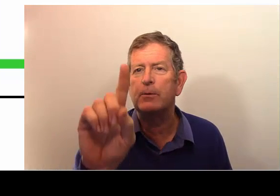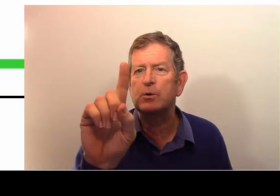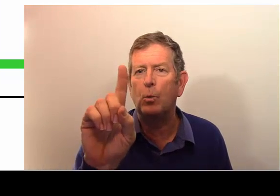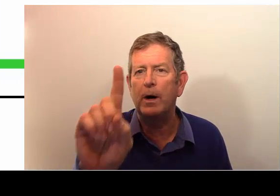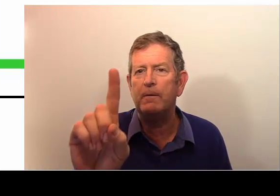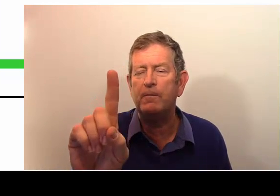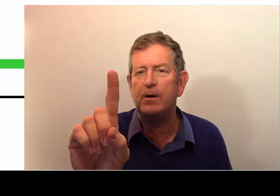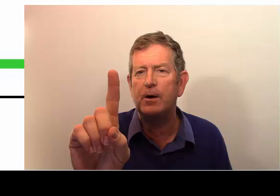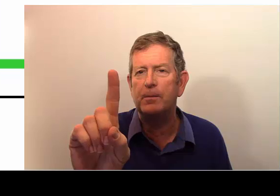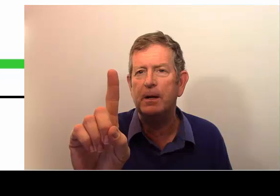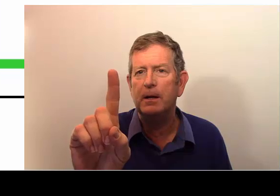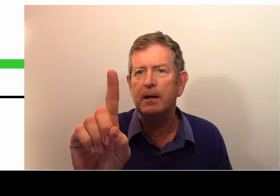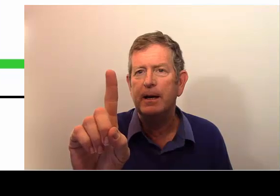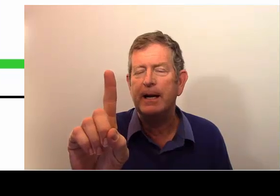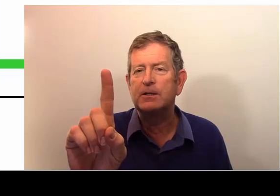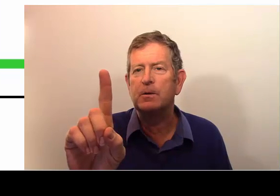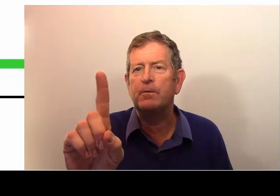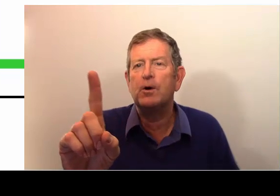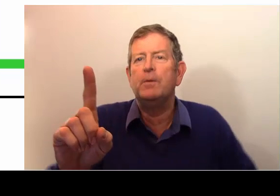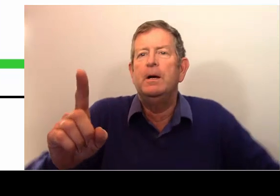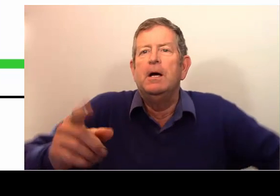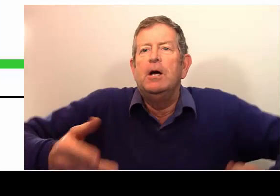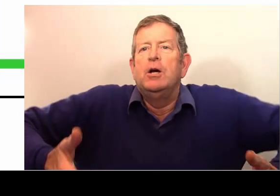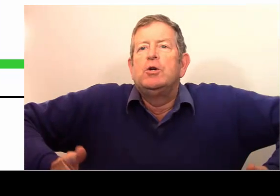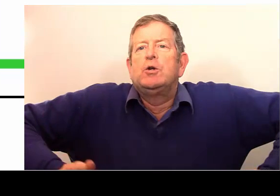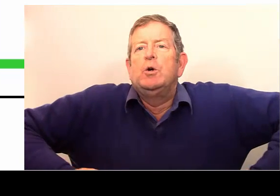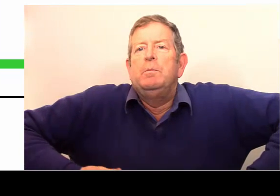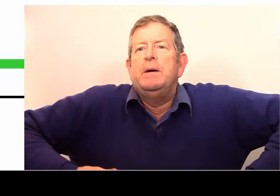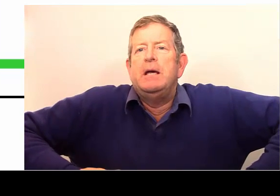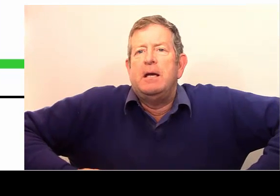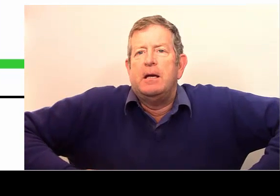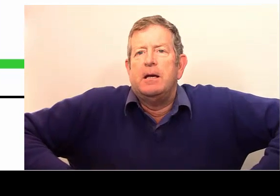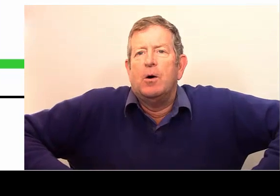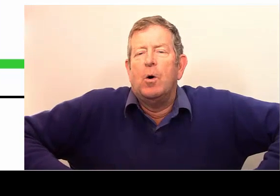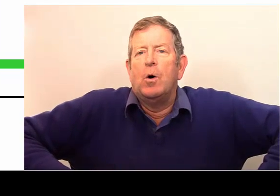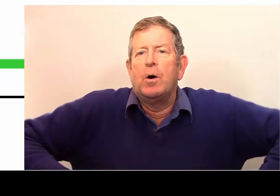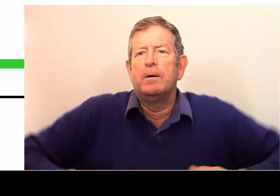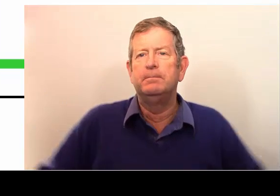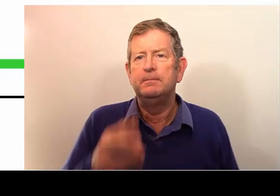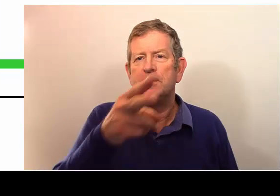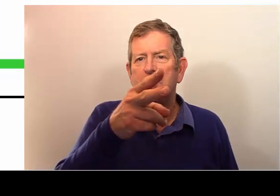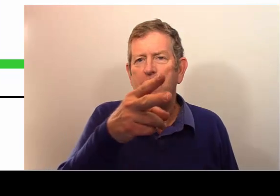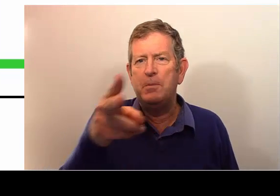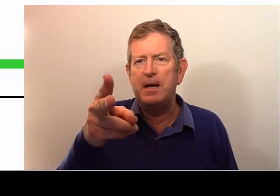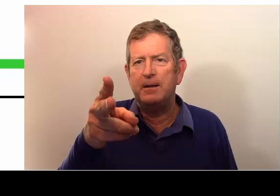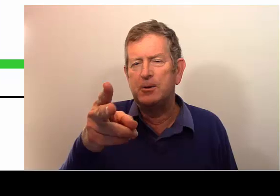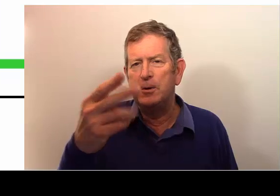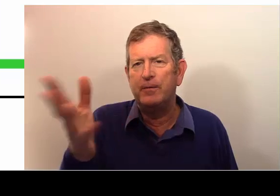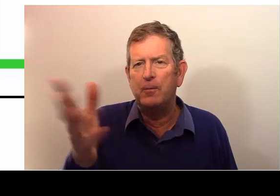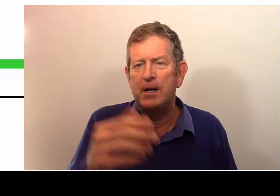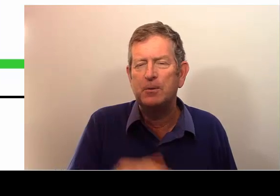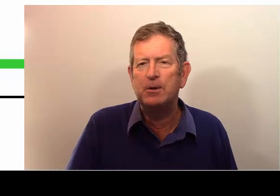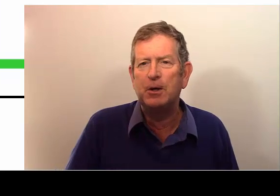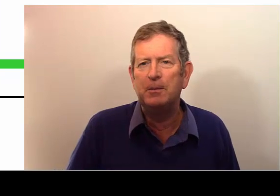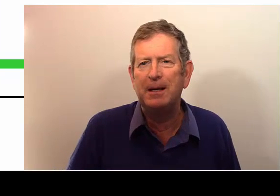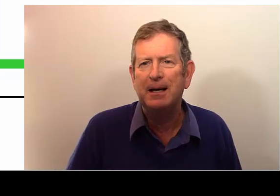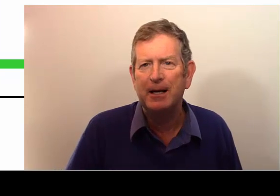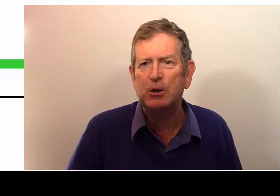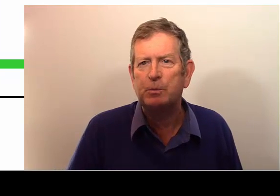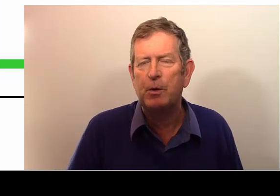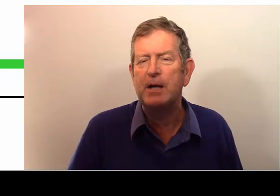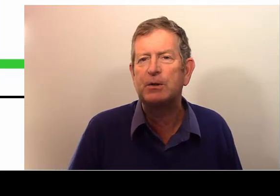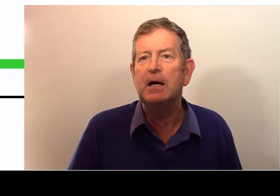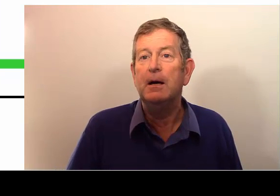this point there was one verb, and it's the verb to be or to be. There are two different ways in which it